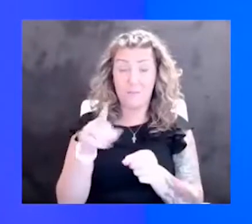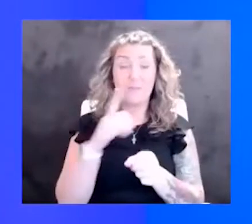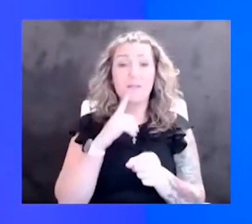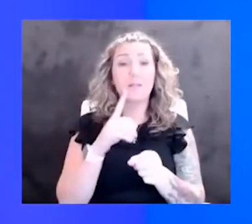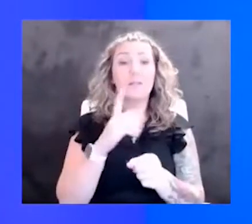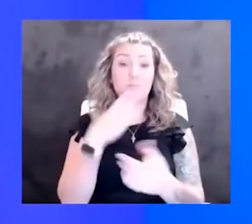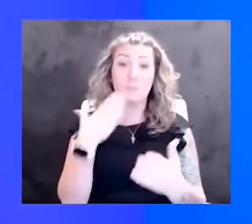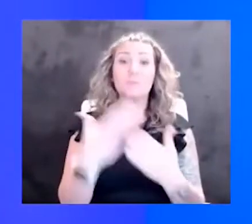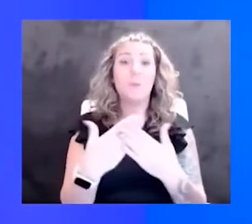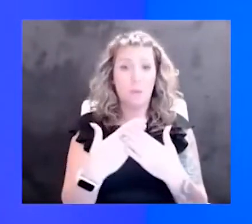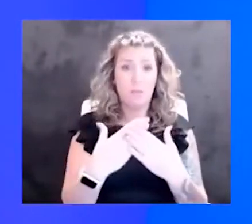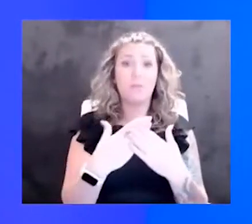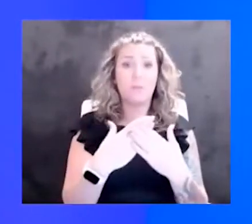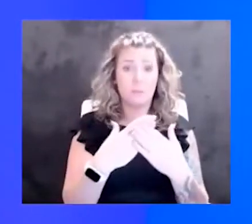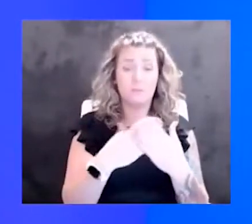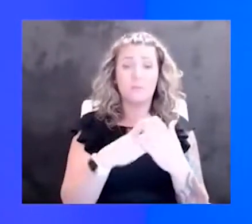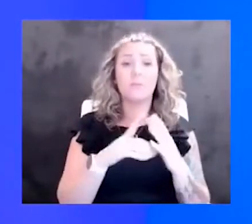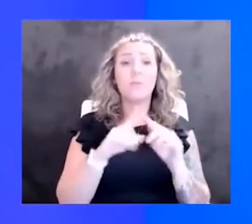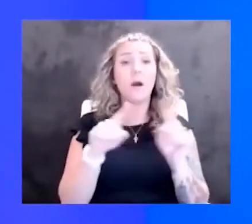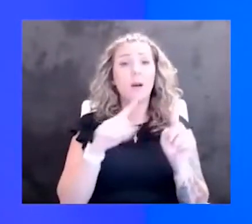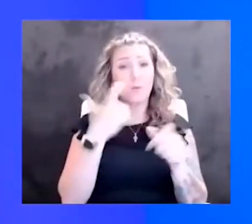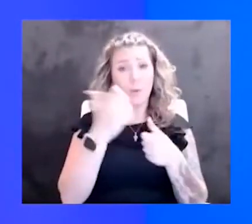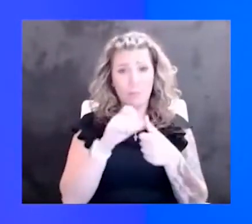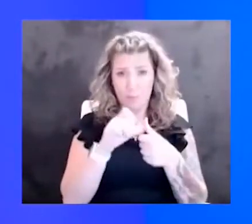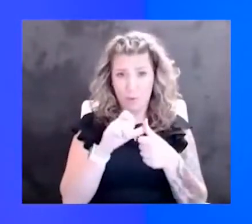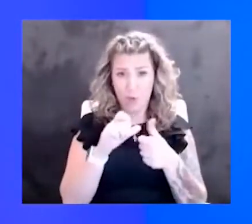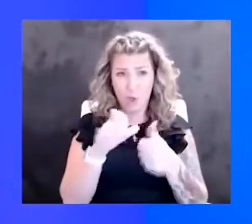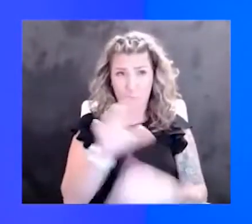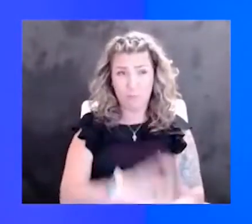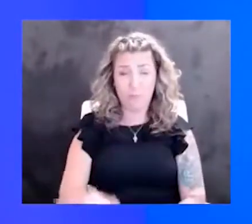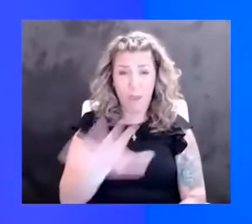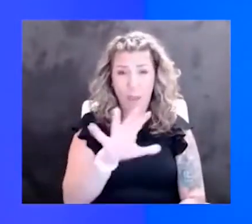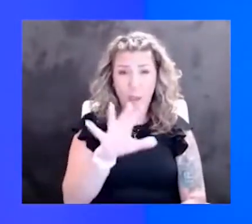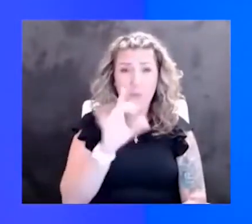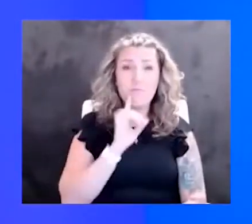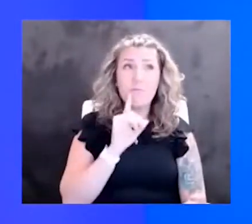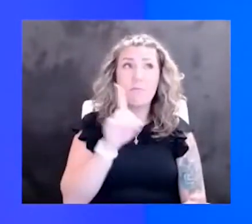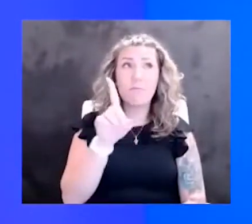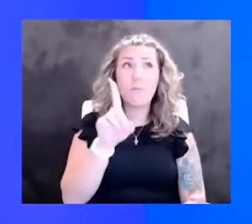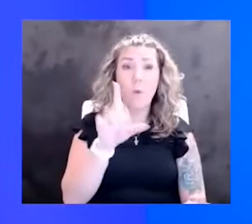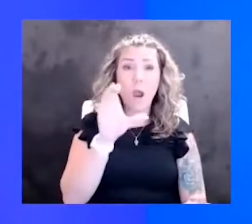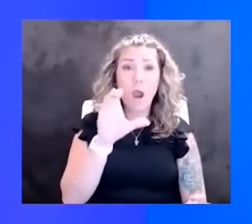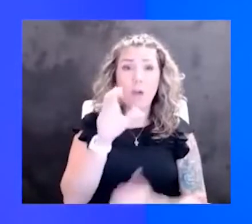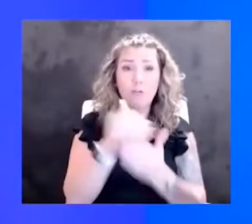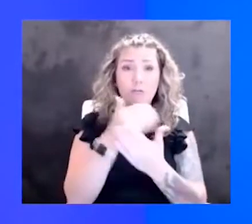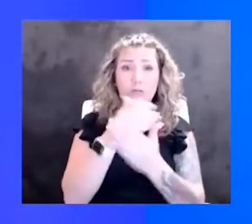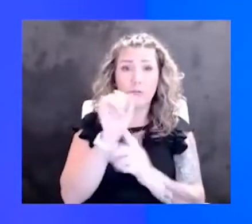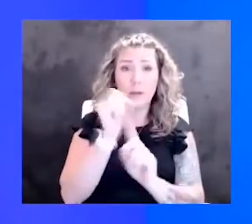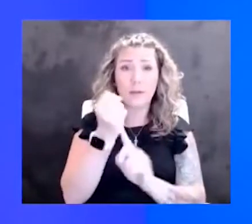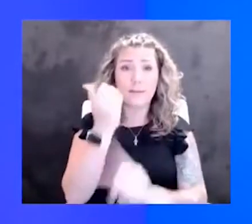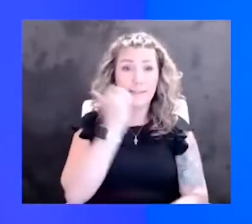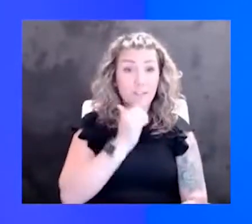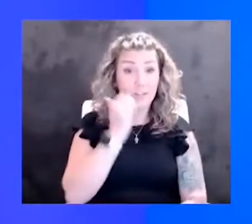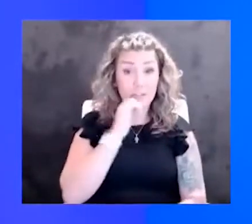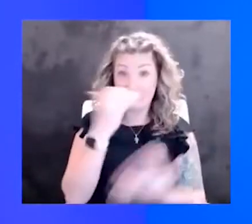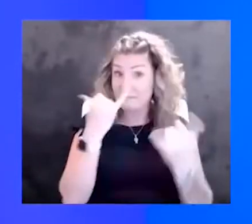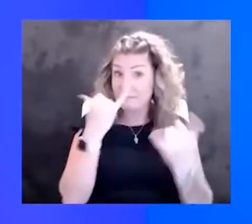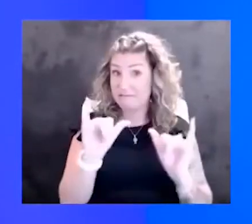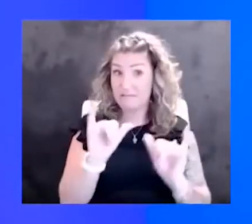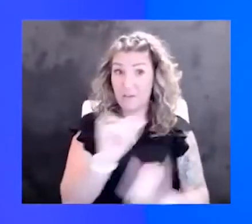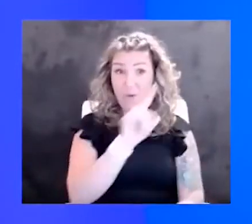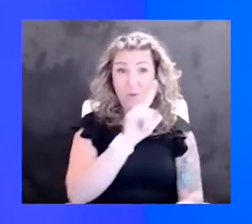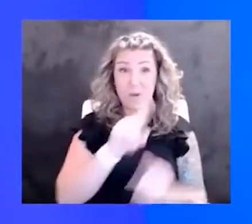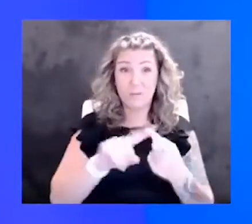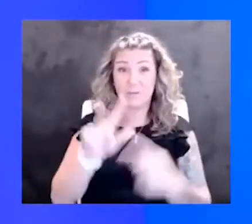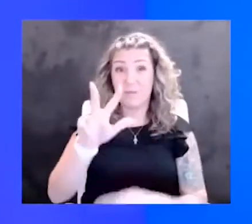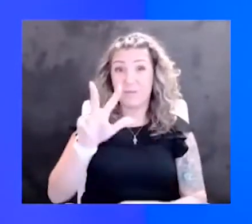but we have to remember we still have about 100 or slightly more new cases every day. Yeah. We still have 1 to 3 deaths every day,